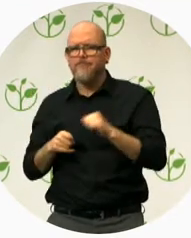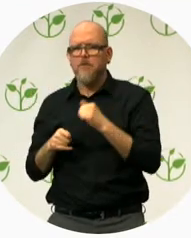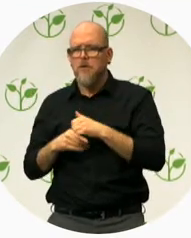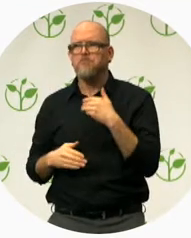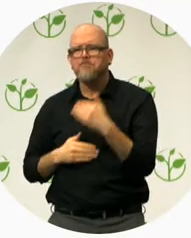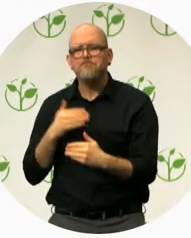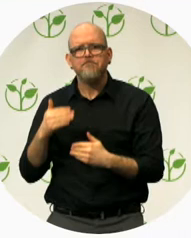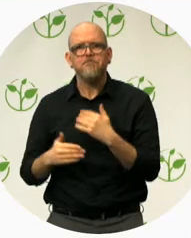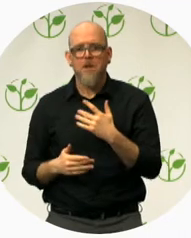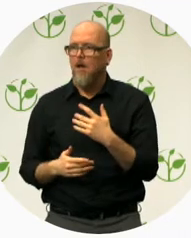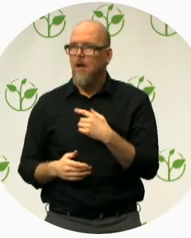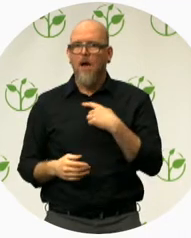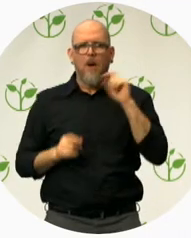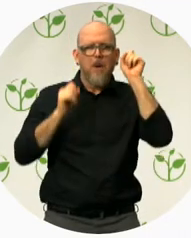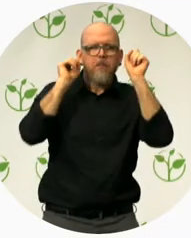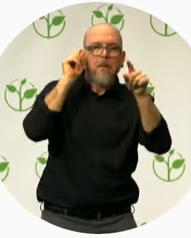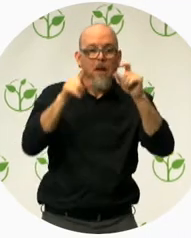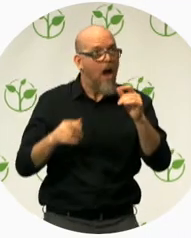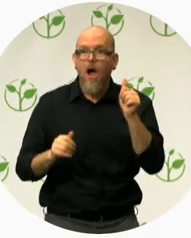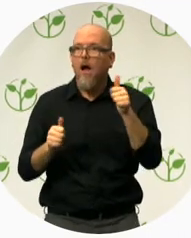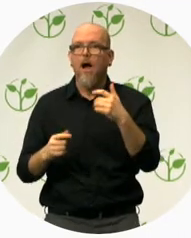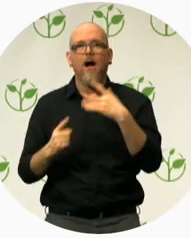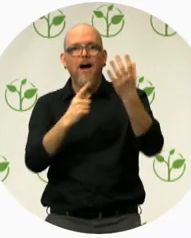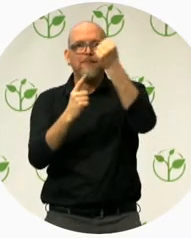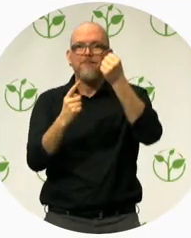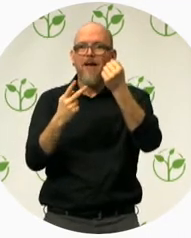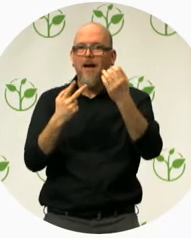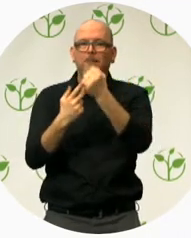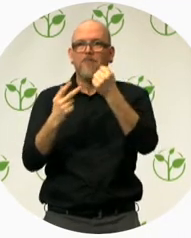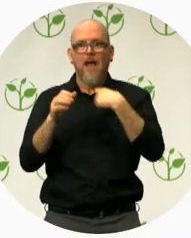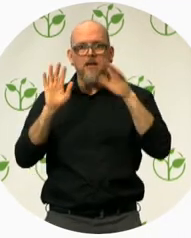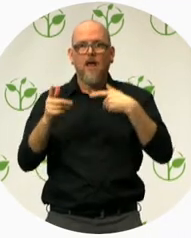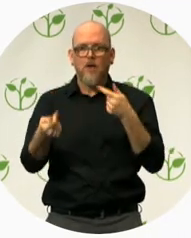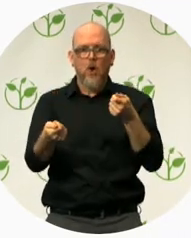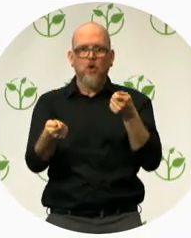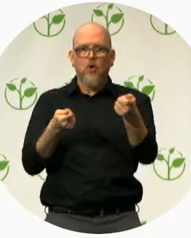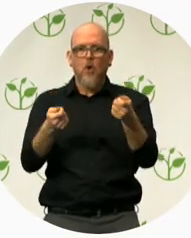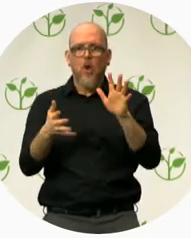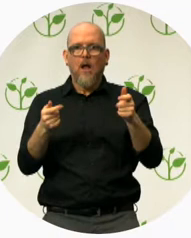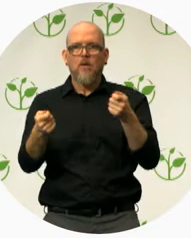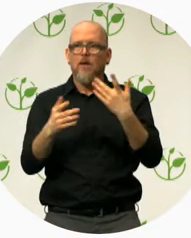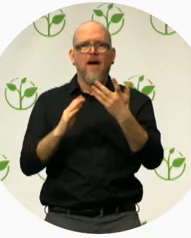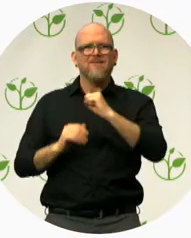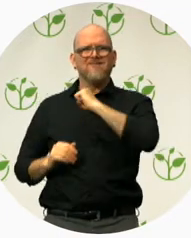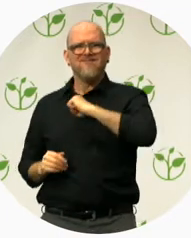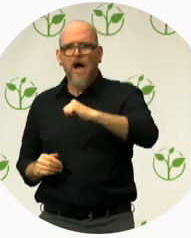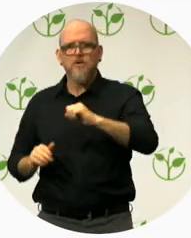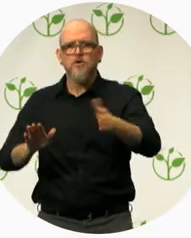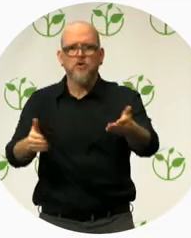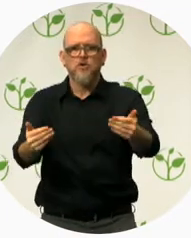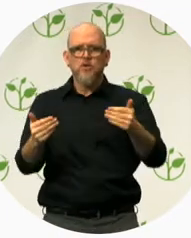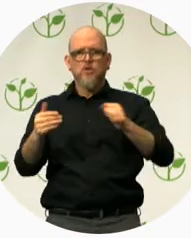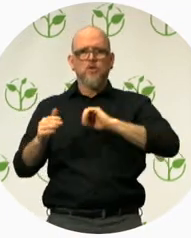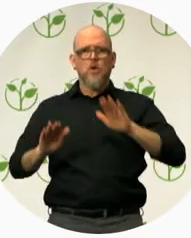control those three actions quite well. In order to accelerate, I thought that